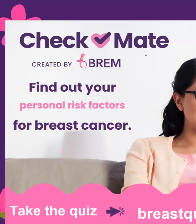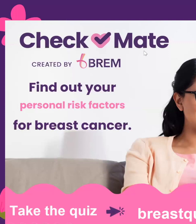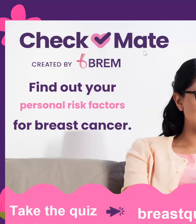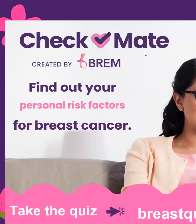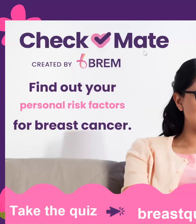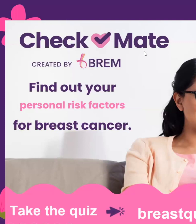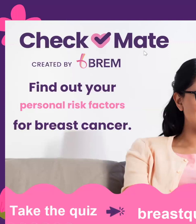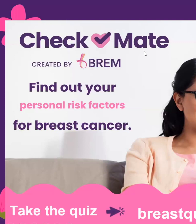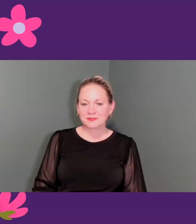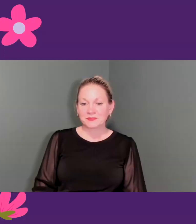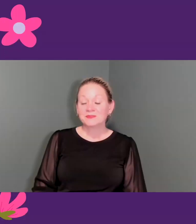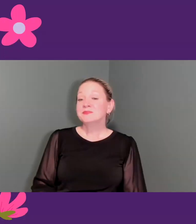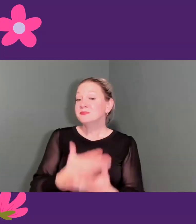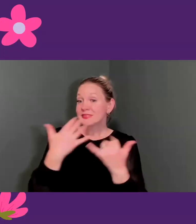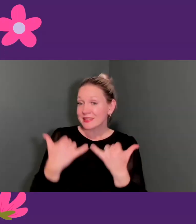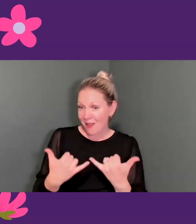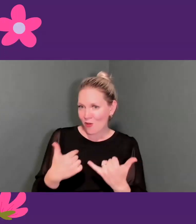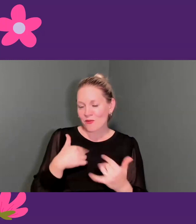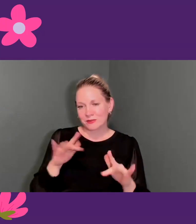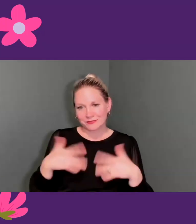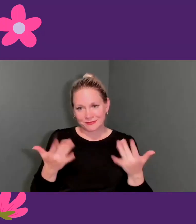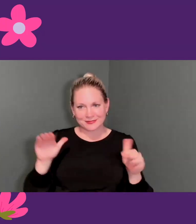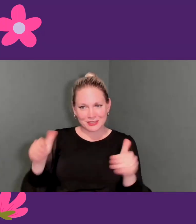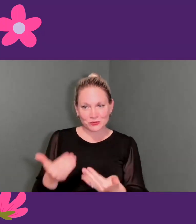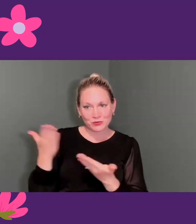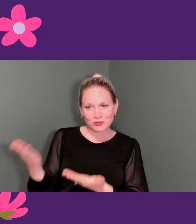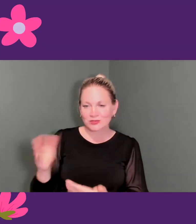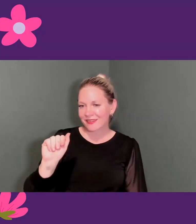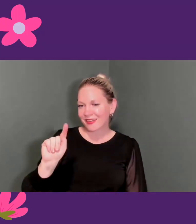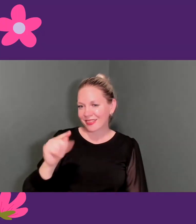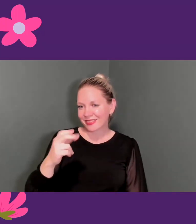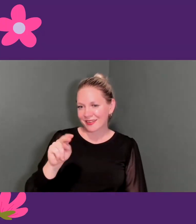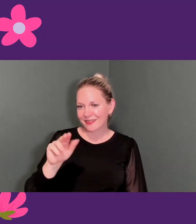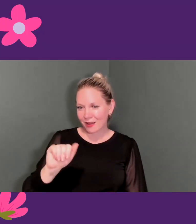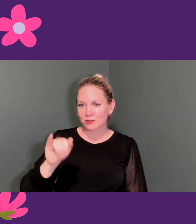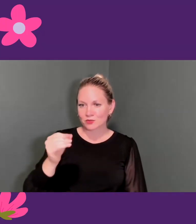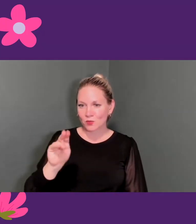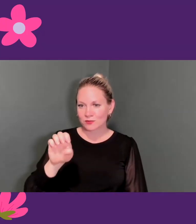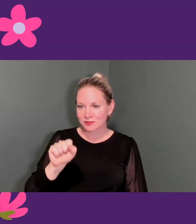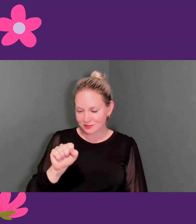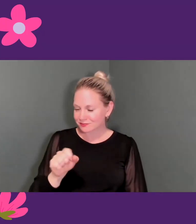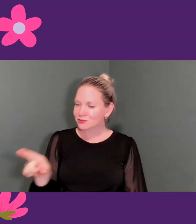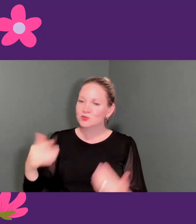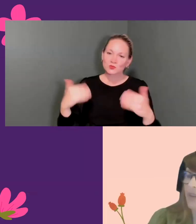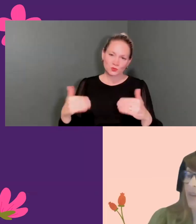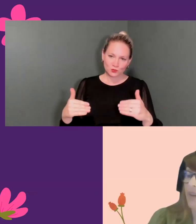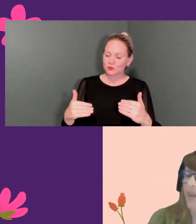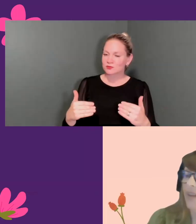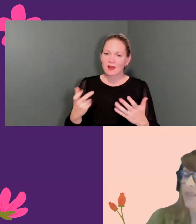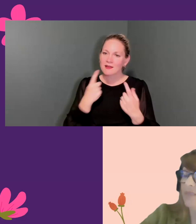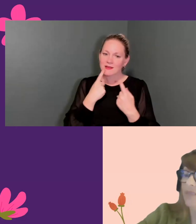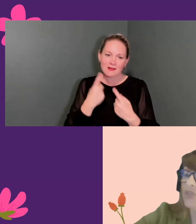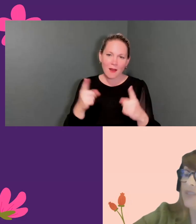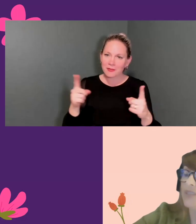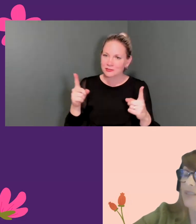And now, I am pleased to introduce Athena Jones. She's truly an accomplished